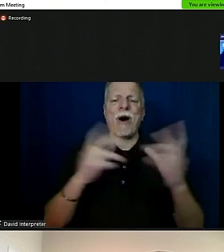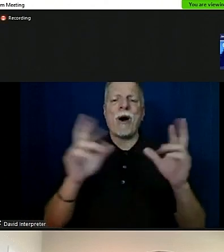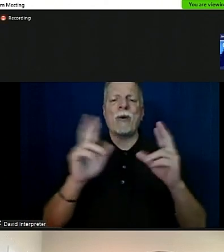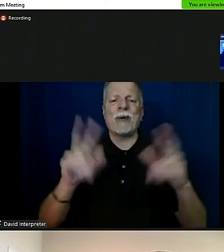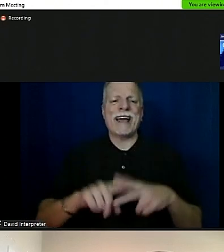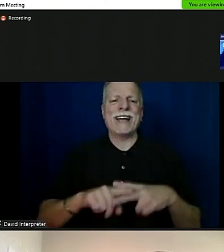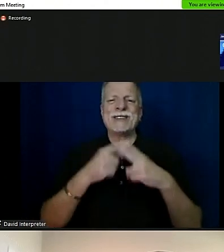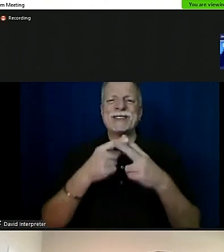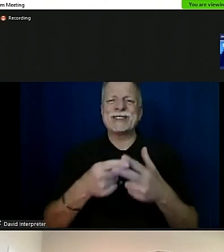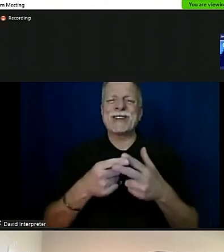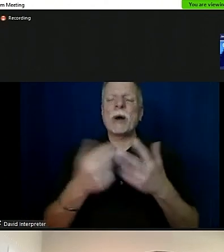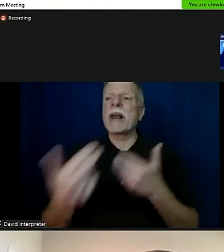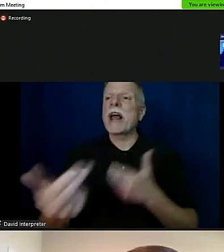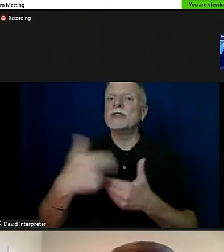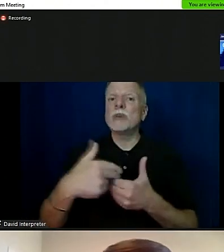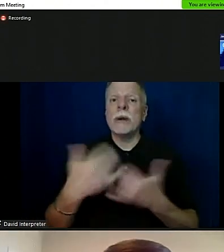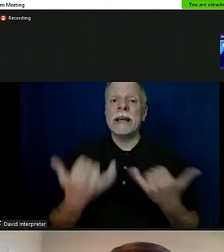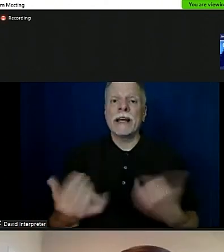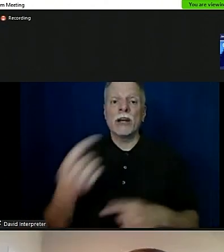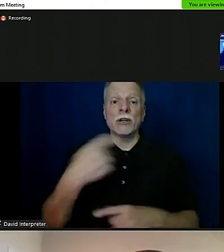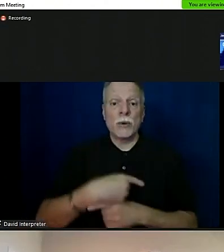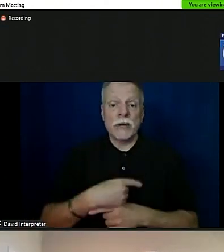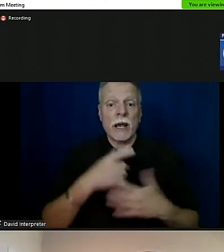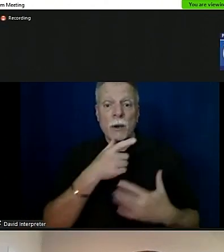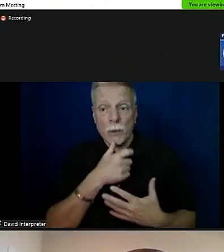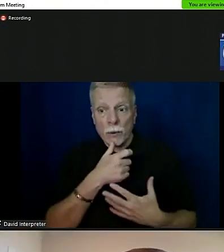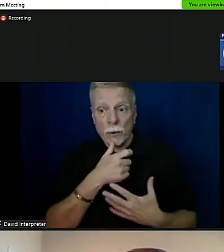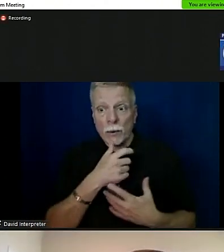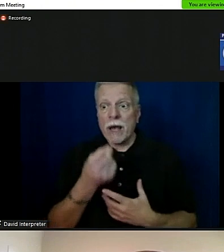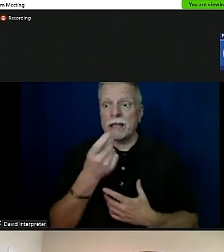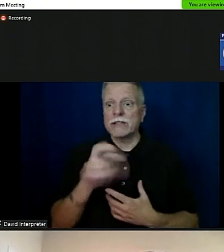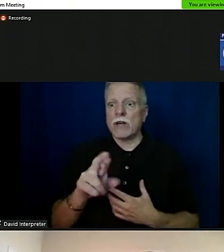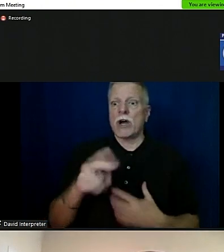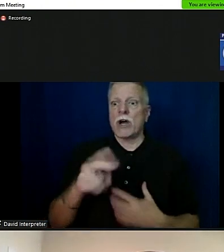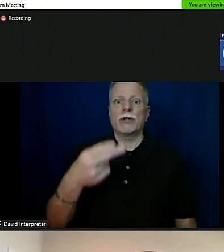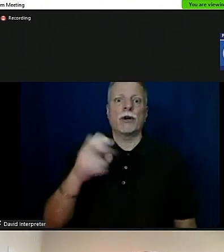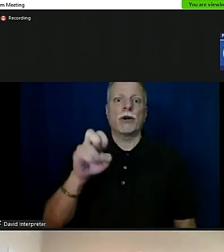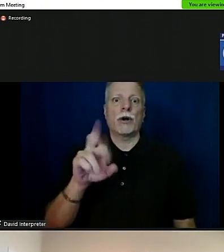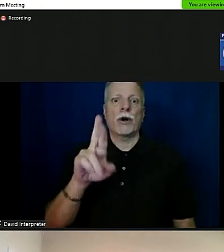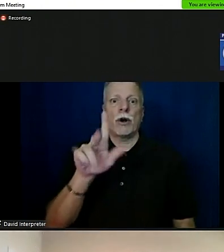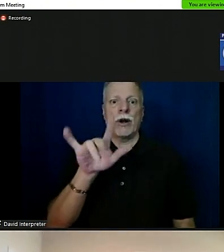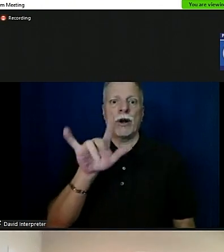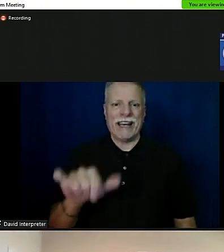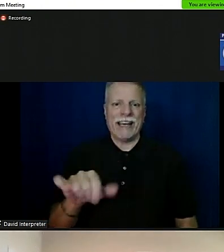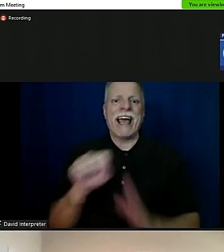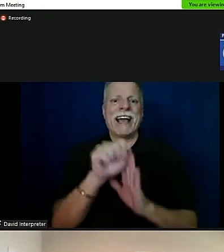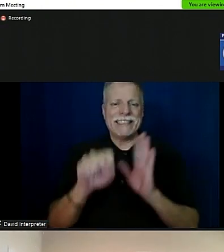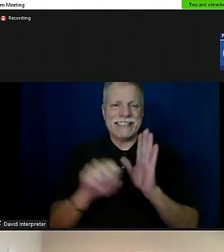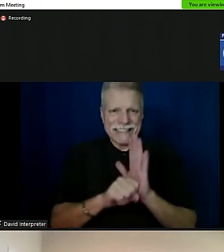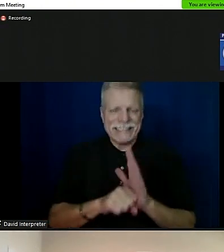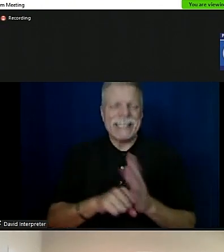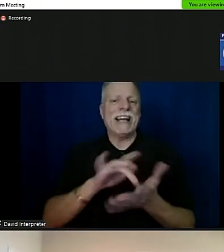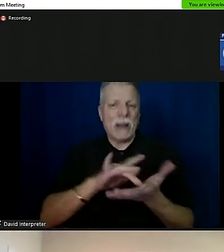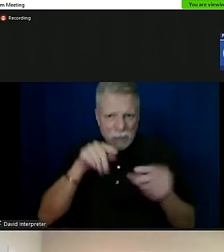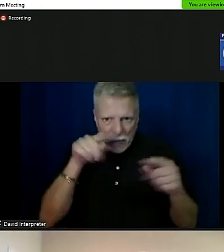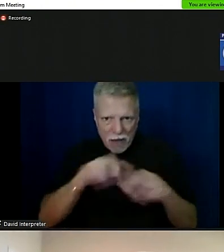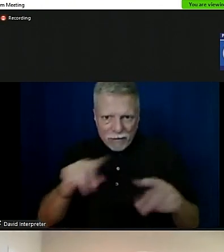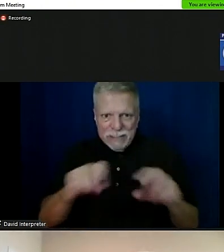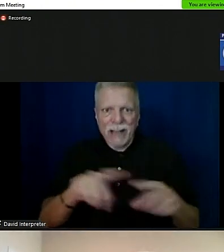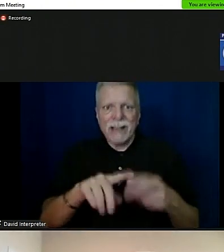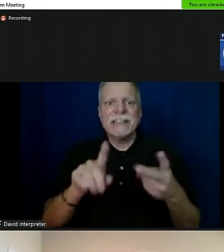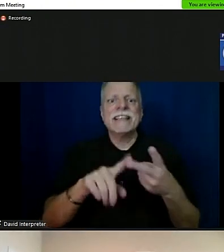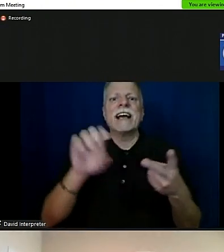Okay, joining us today, we have Dr. Rachel Herlihy, State Epidemiologist, Scott Bookman,